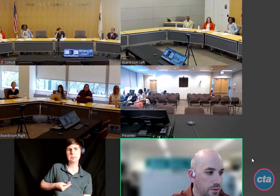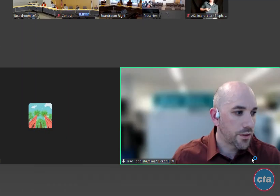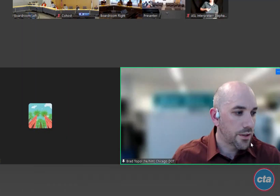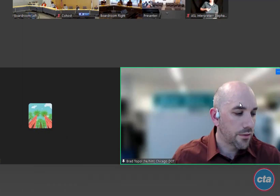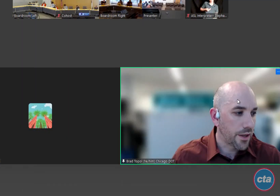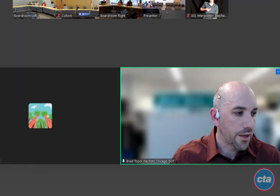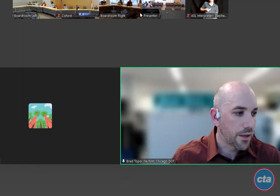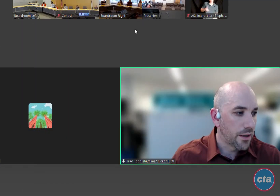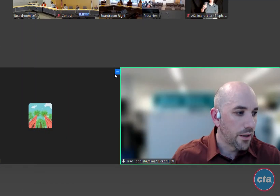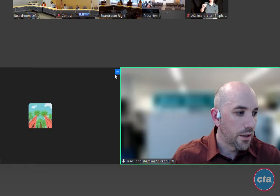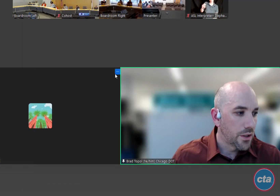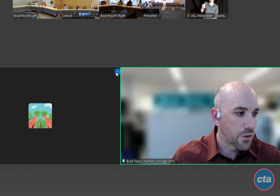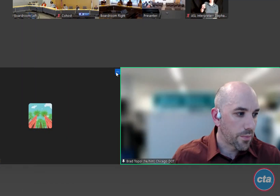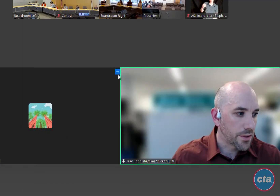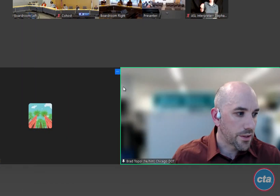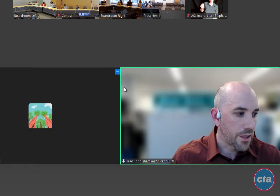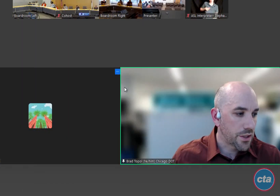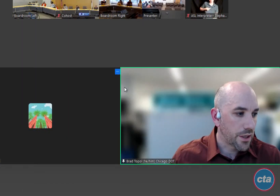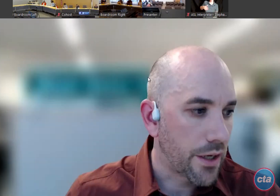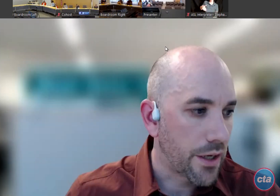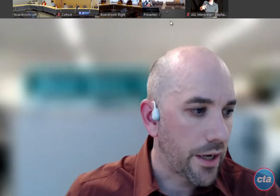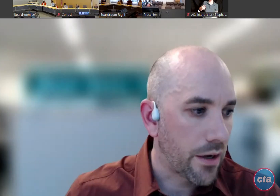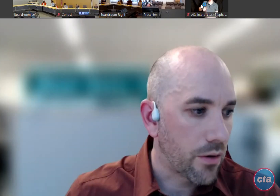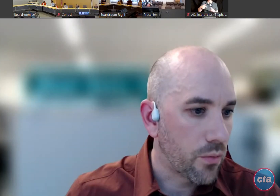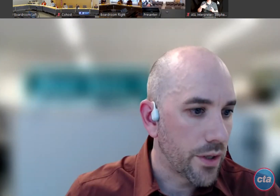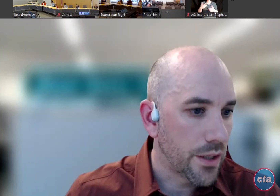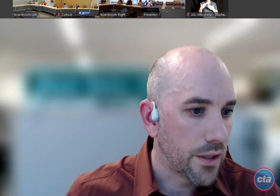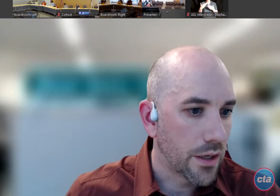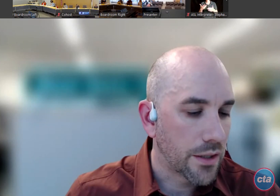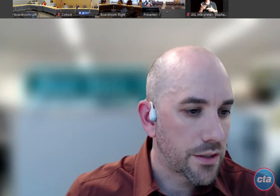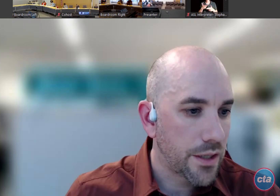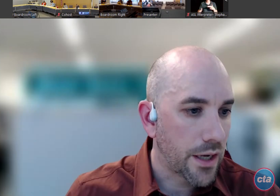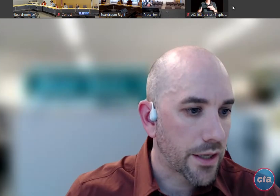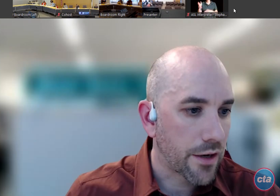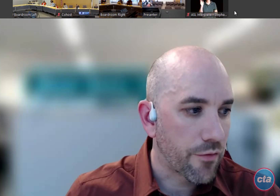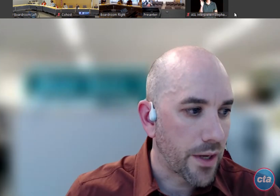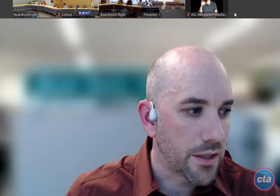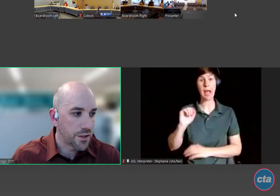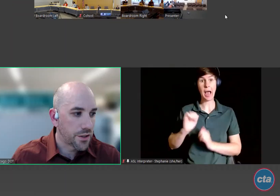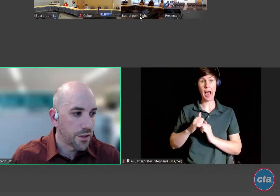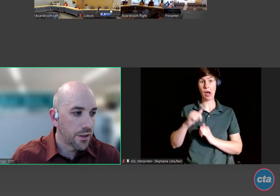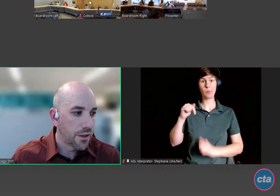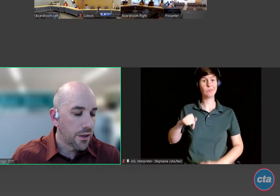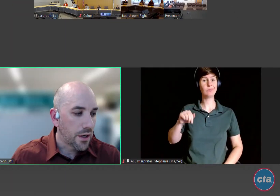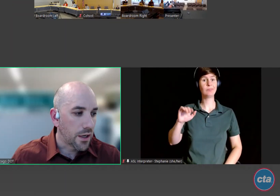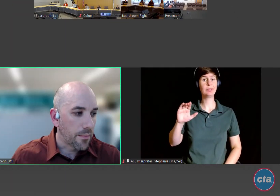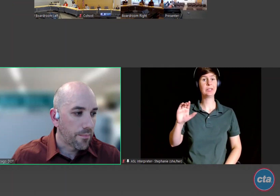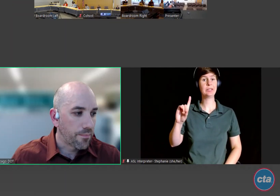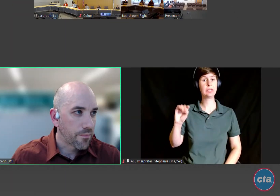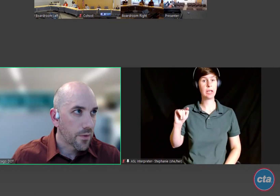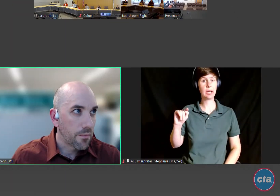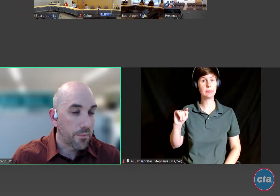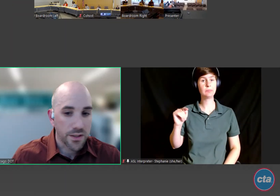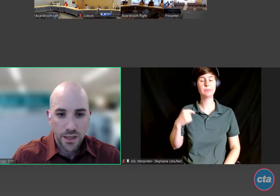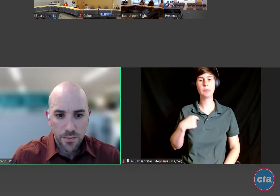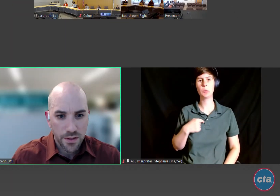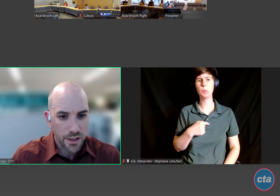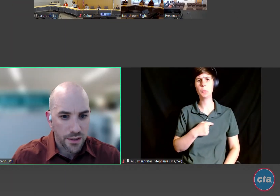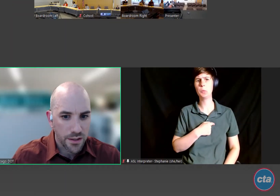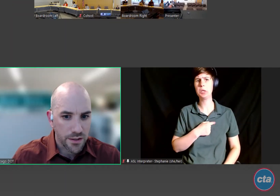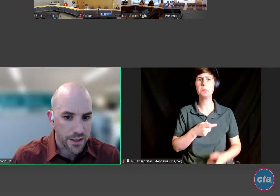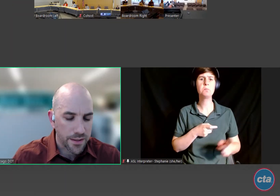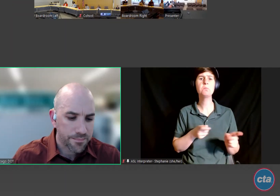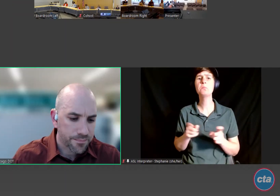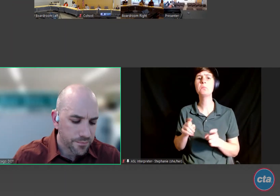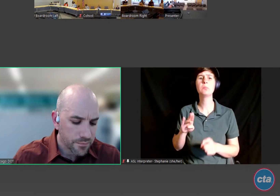but I was going to give a short presentation on how we at CDOT kind of manage bus stops